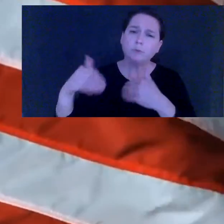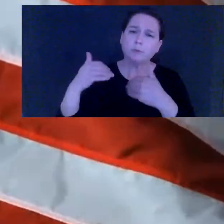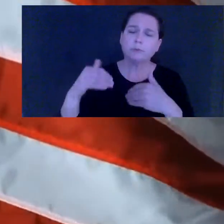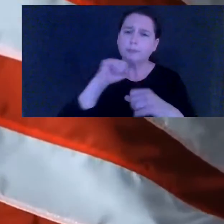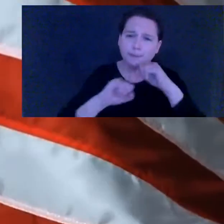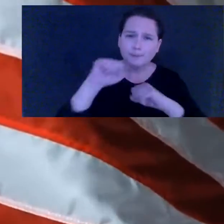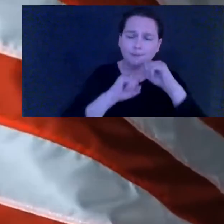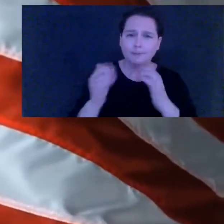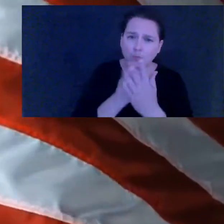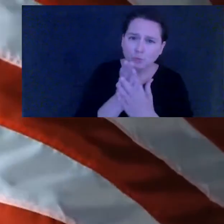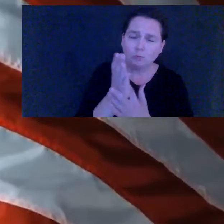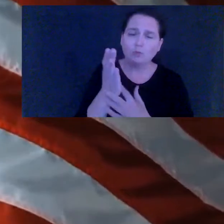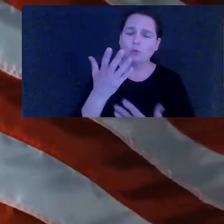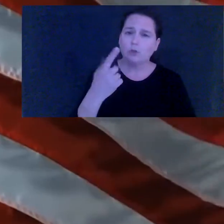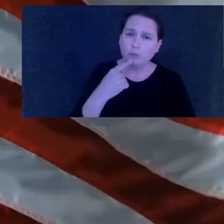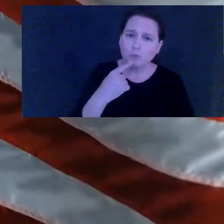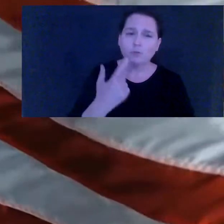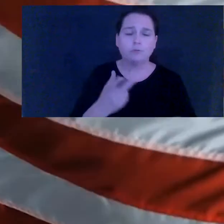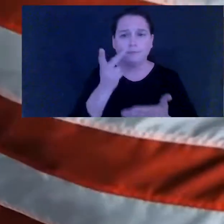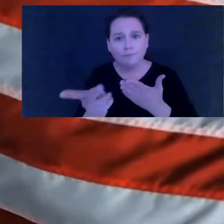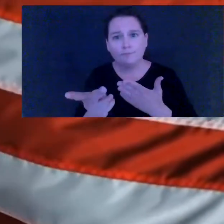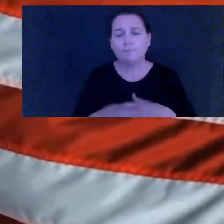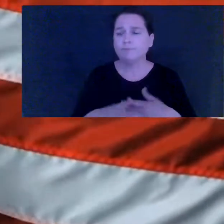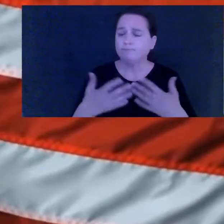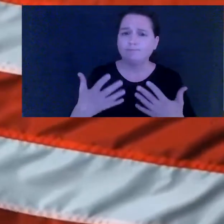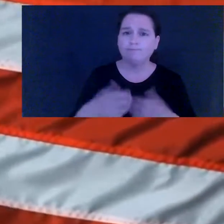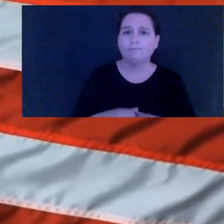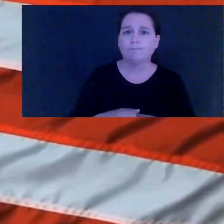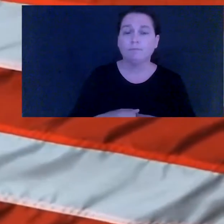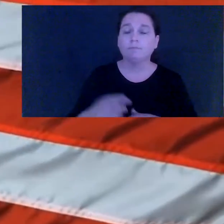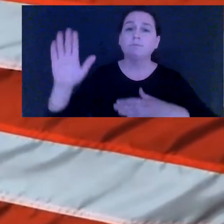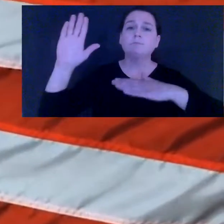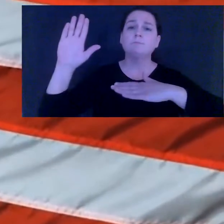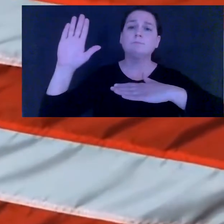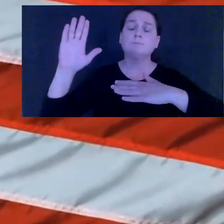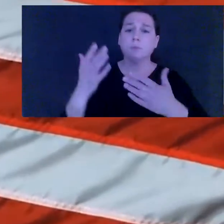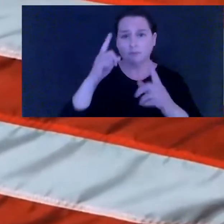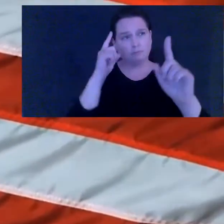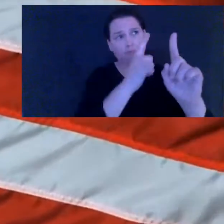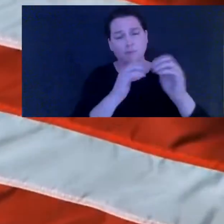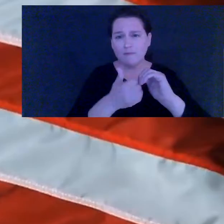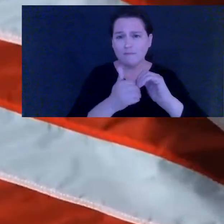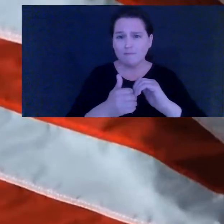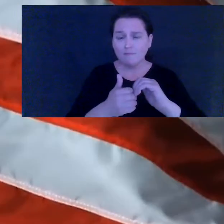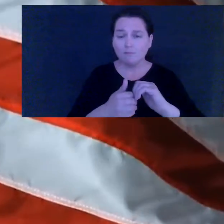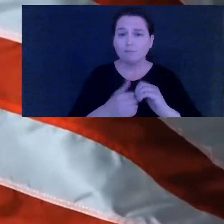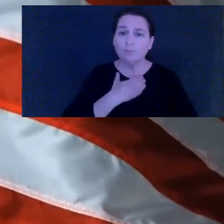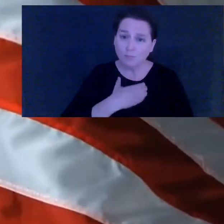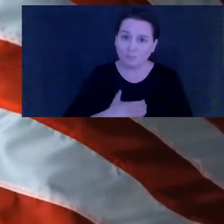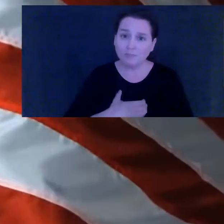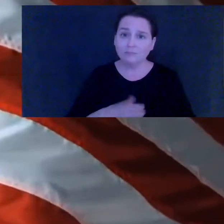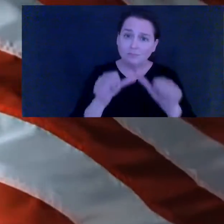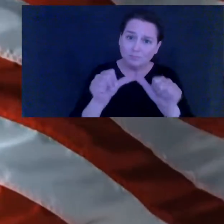When Abraham Lincoln took the oath of office in 1861, it was not a miraculous moment in time. It was the culmination of a